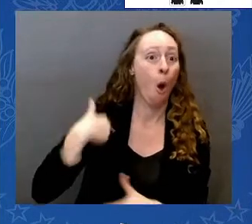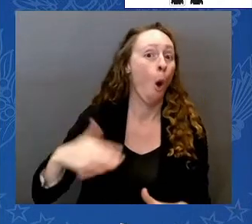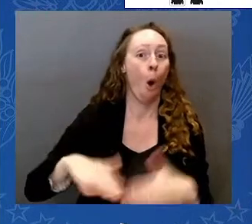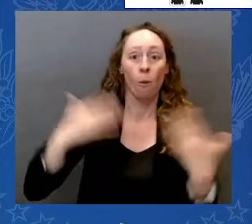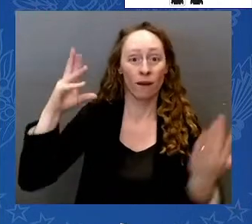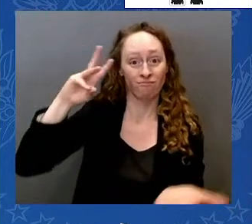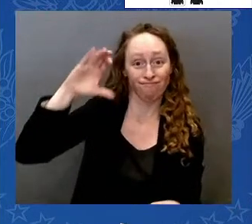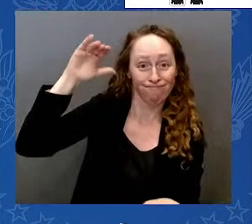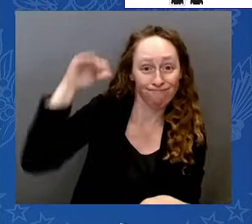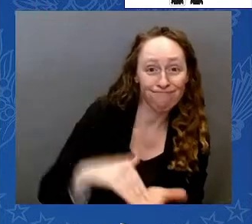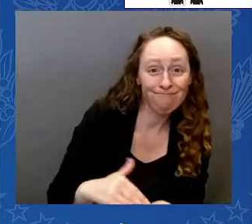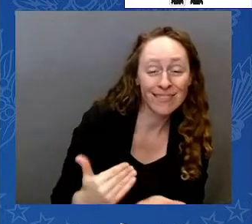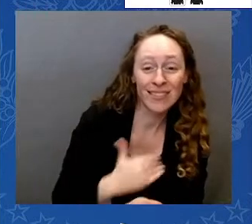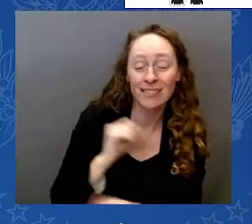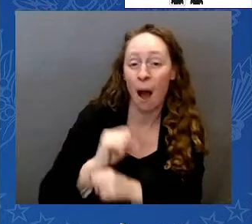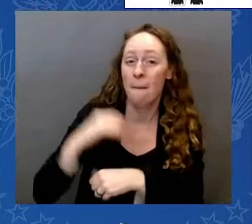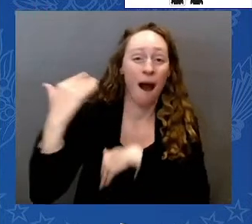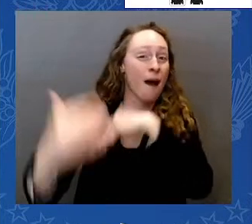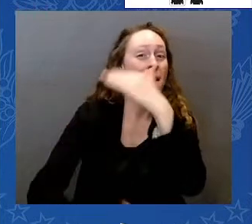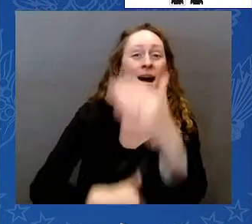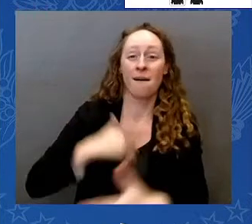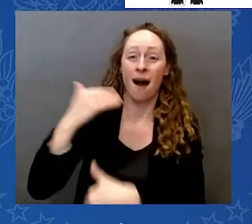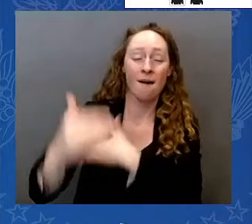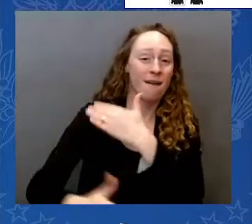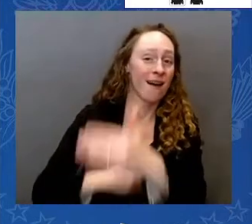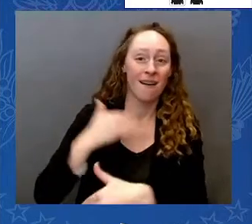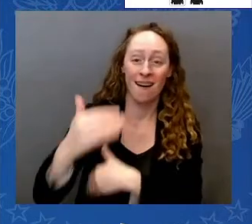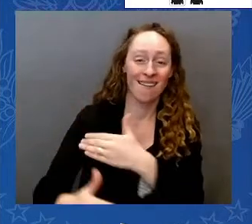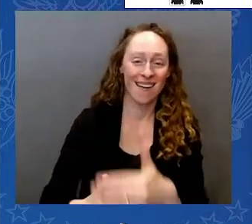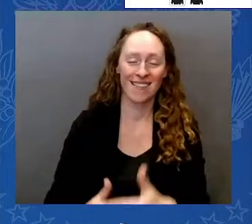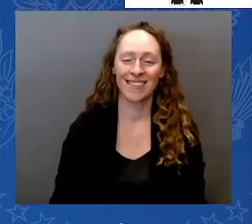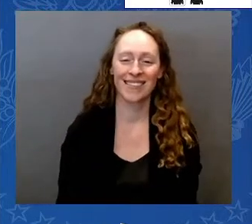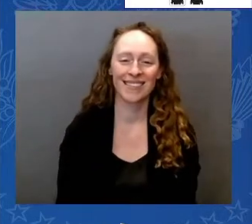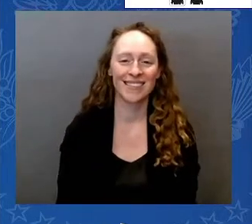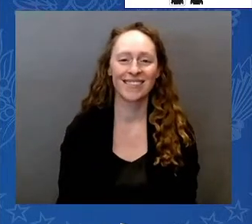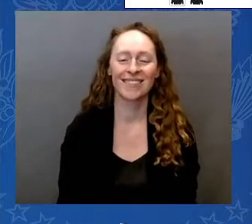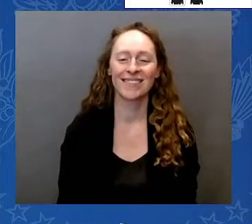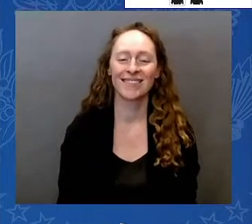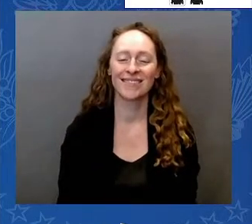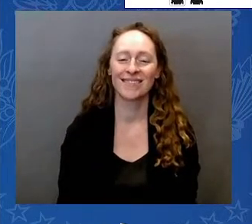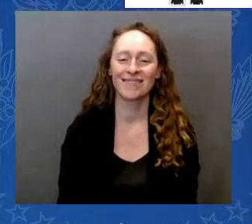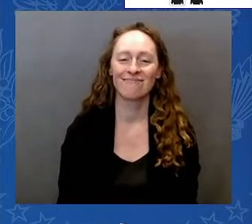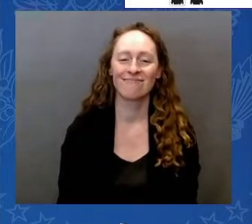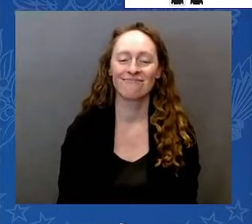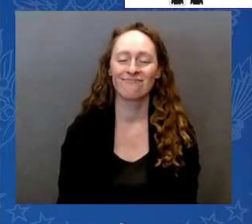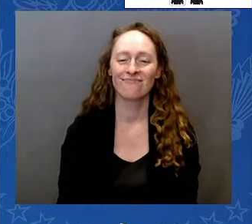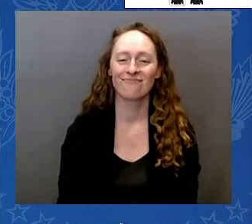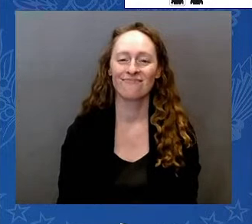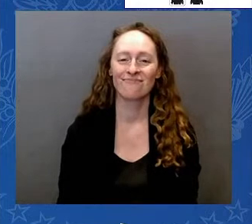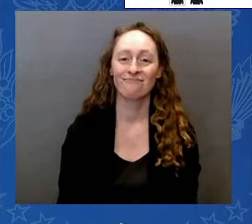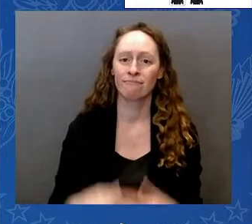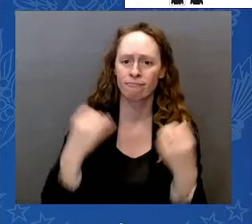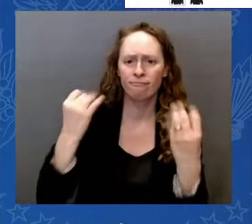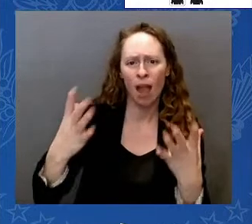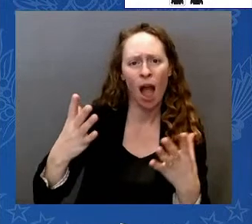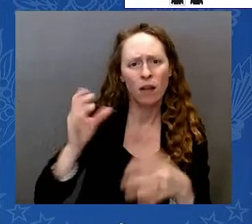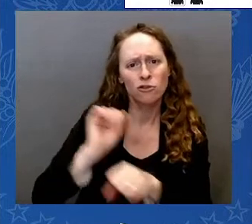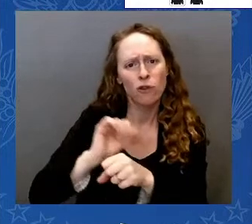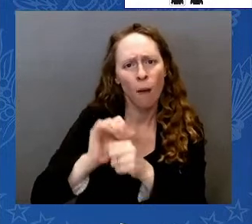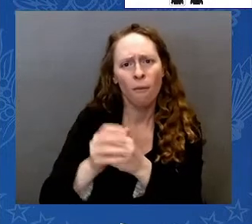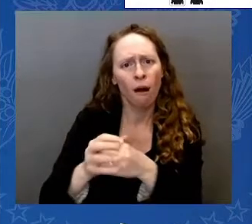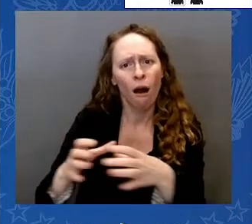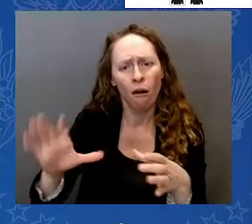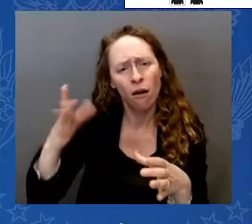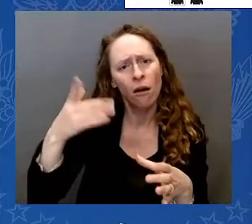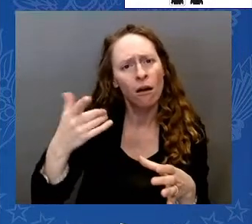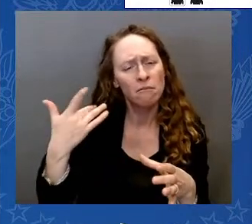The pace of job growth is cooling while still powering our recovery forward. Wage growth for workers remains solid, down from historic high